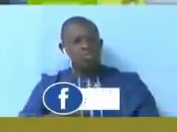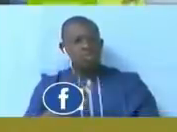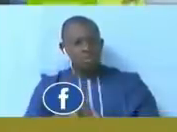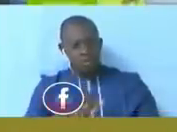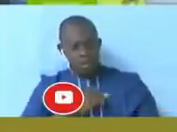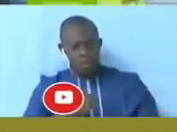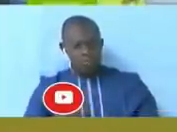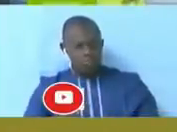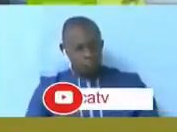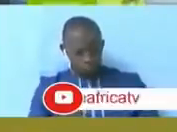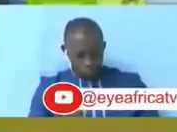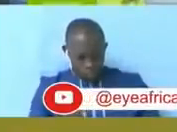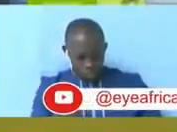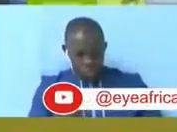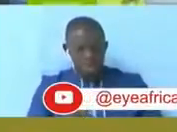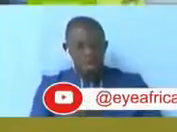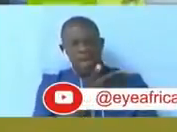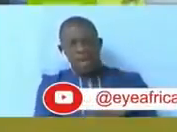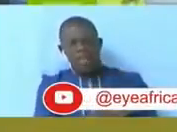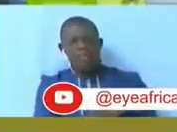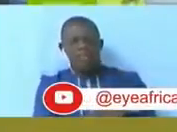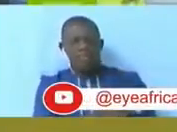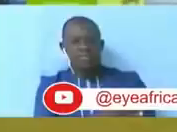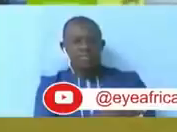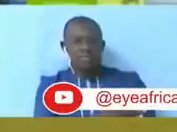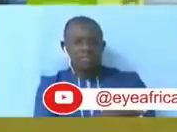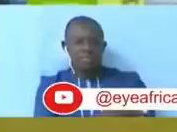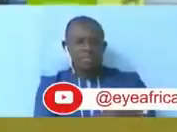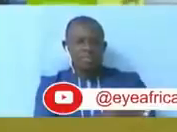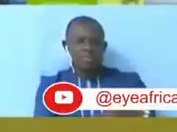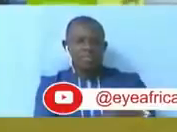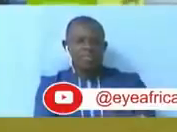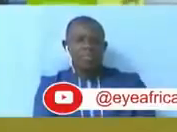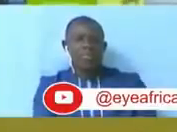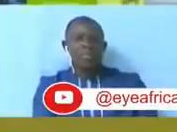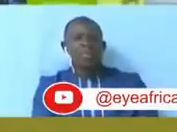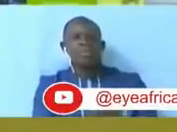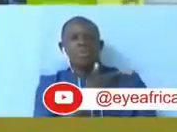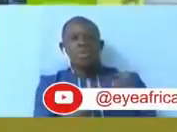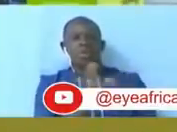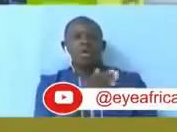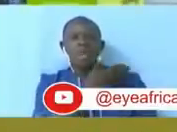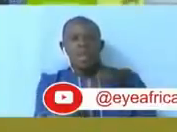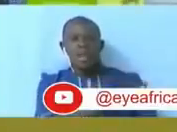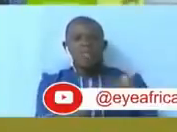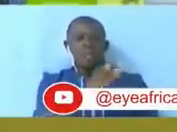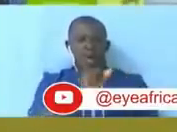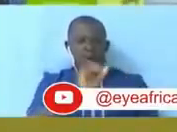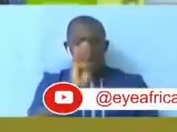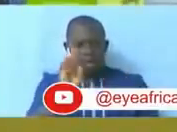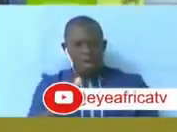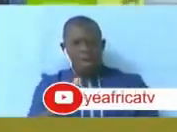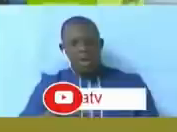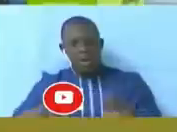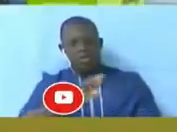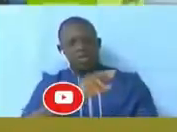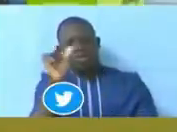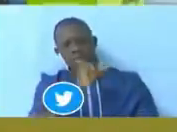behind. Nganna moto gear dundi ngatu koma. So I went, I dropped Abba and I came back. Ndataranga Abba jindi muruta